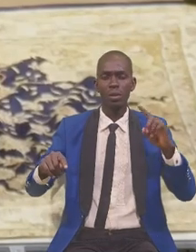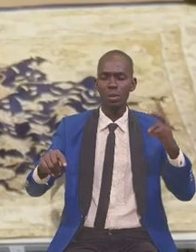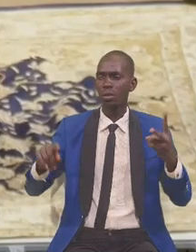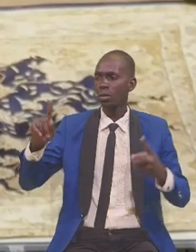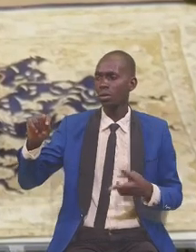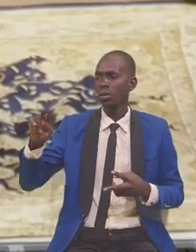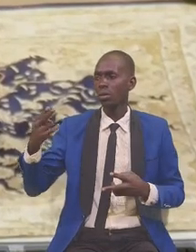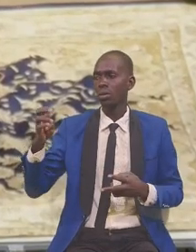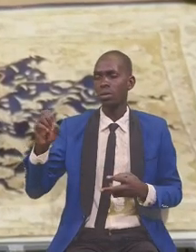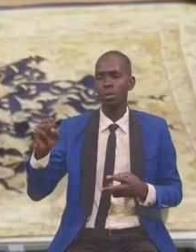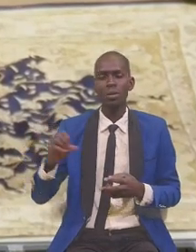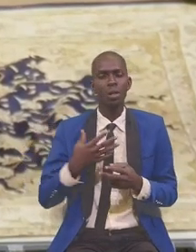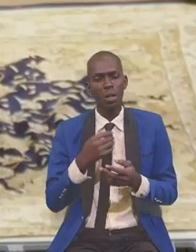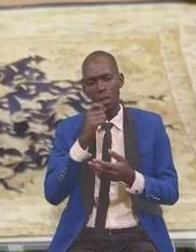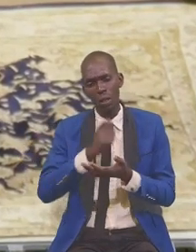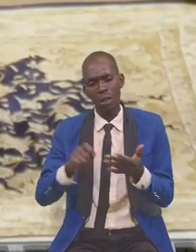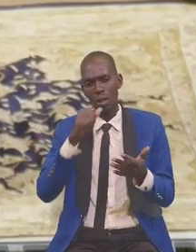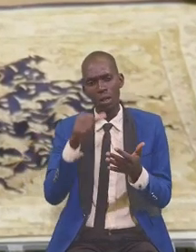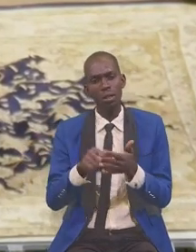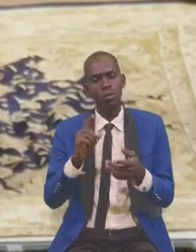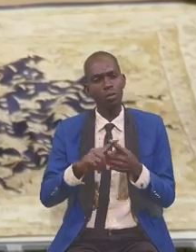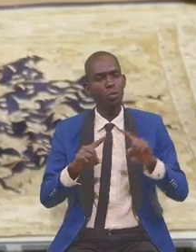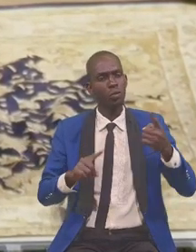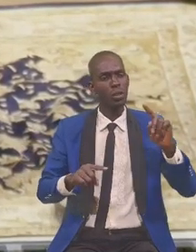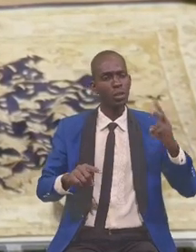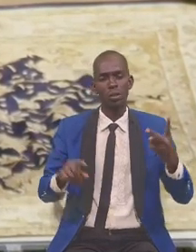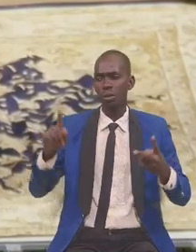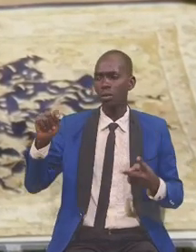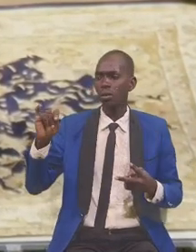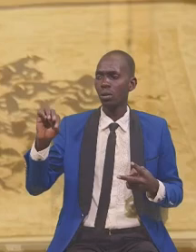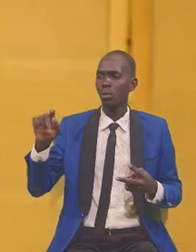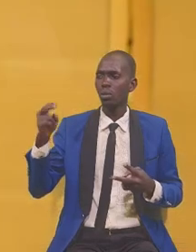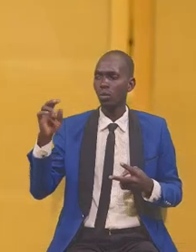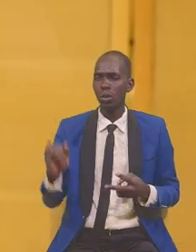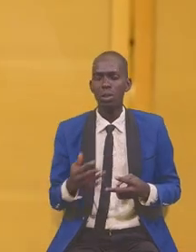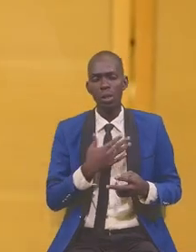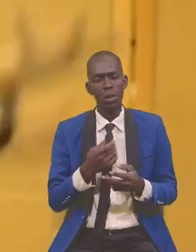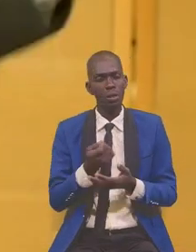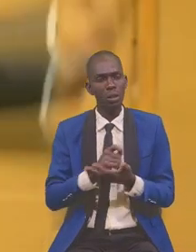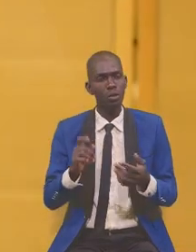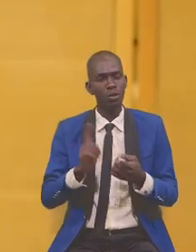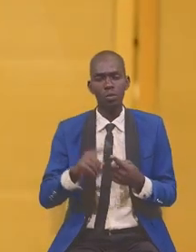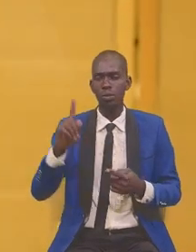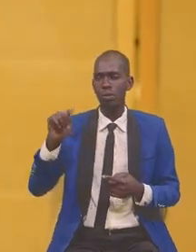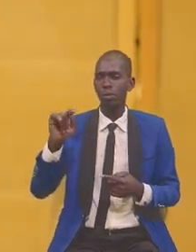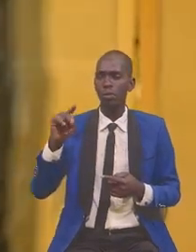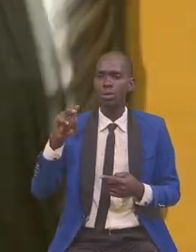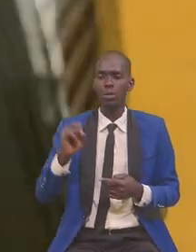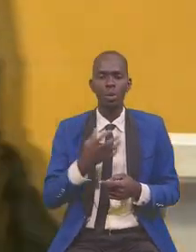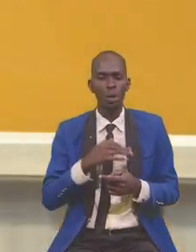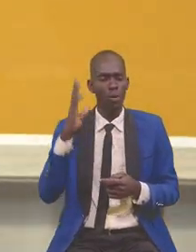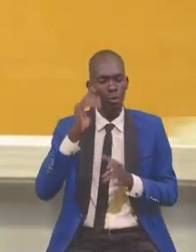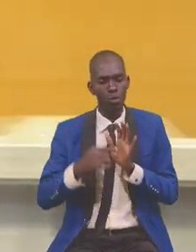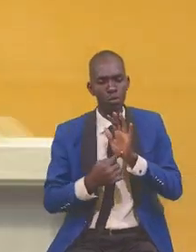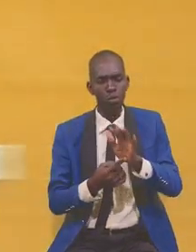Timothy 1 and 2. He'll write Titus, and it will reveal the unsearchable mystery of the kingdom